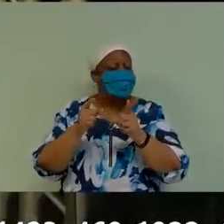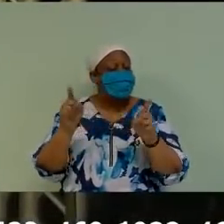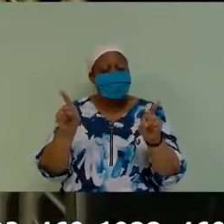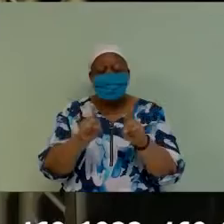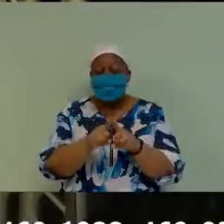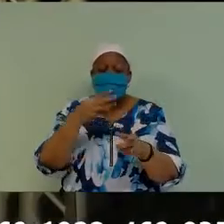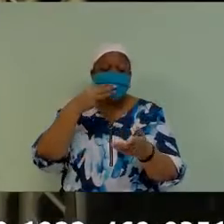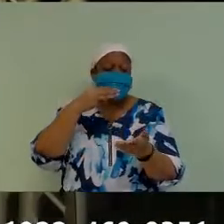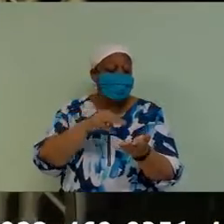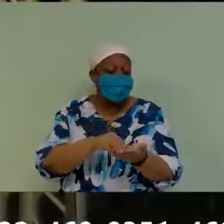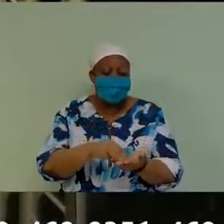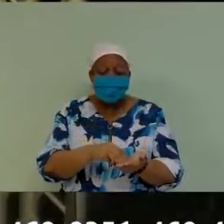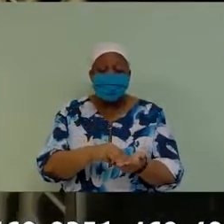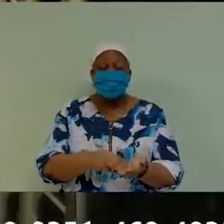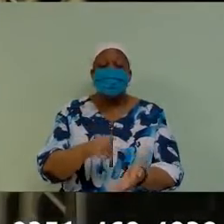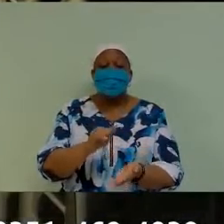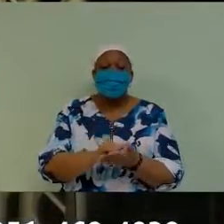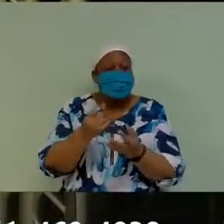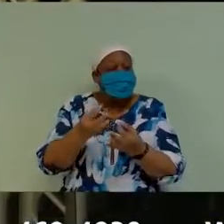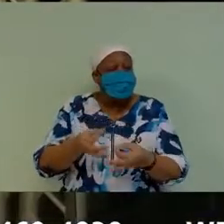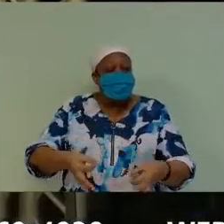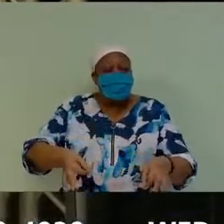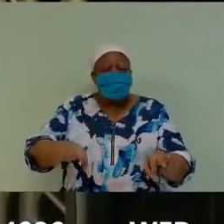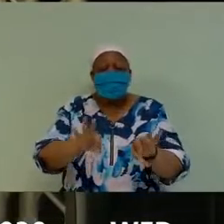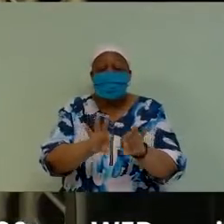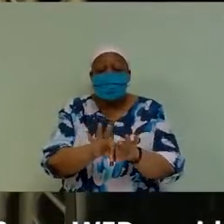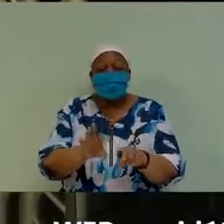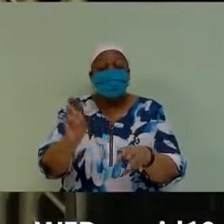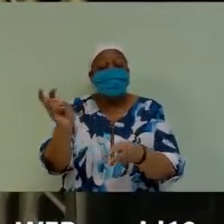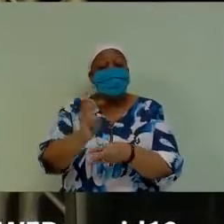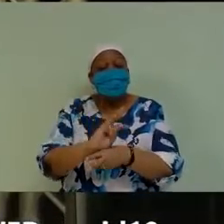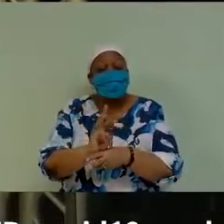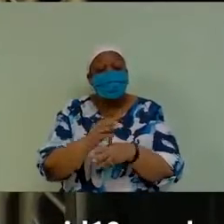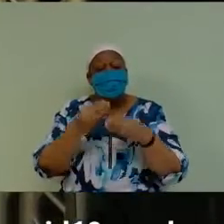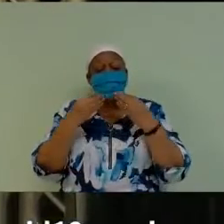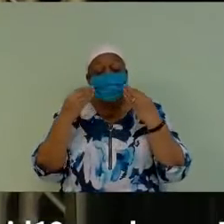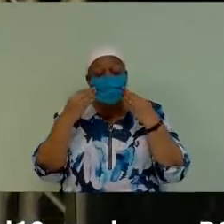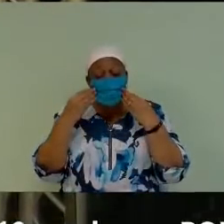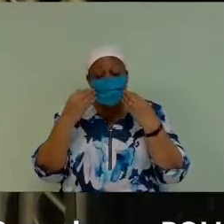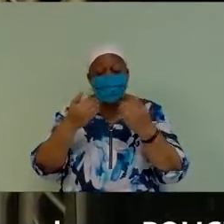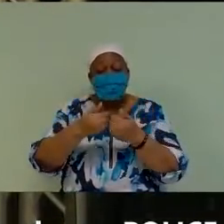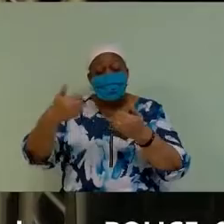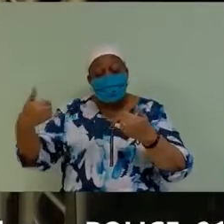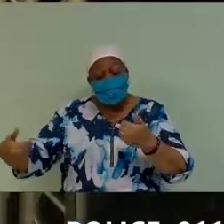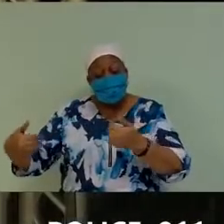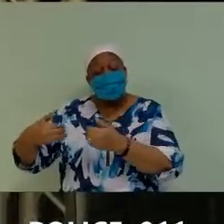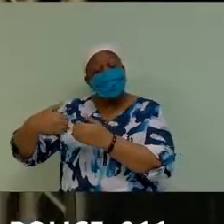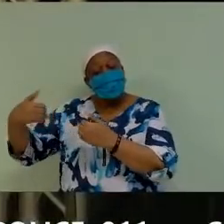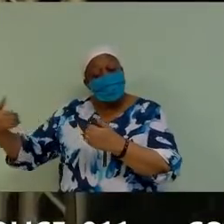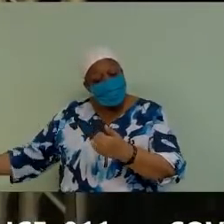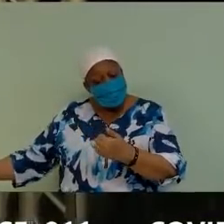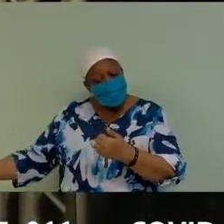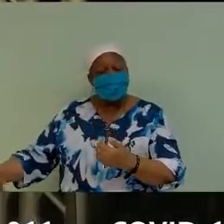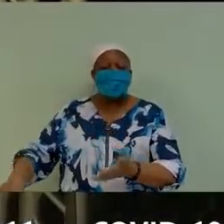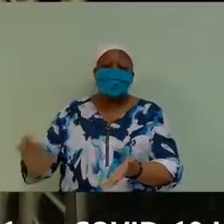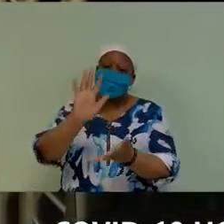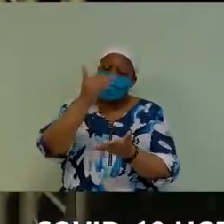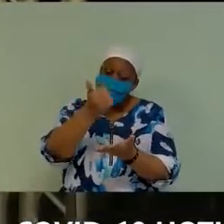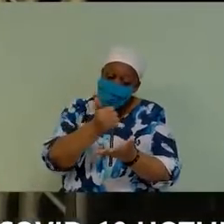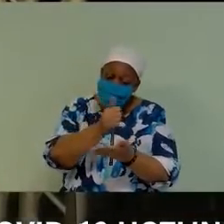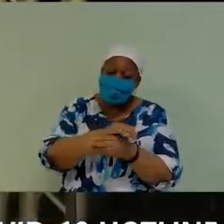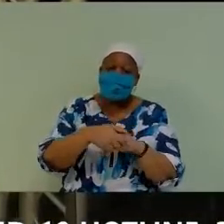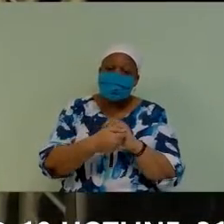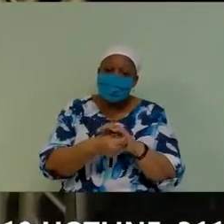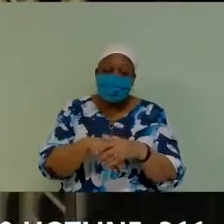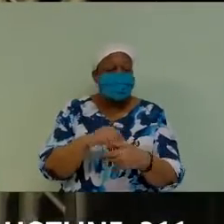stressing and underscoring the importance of adhering to the physical distancing and social